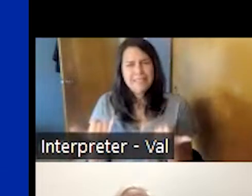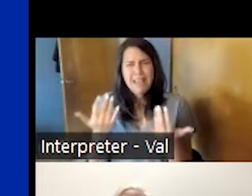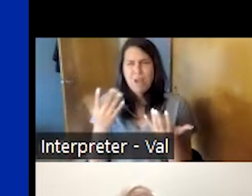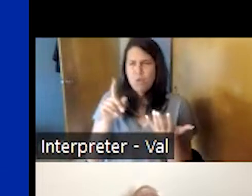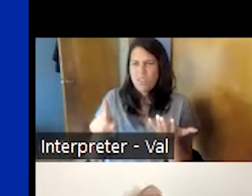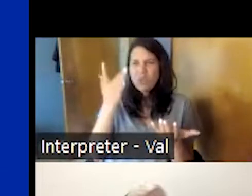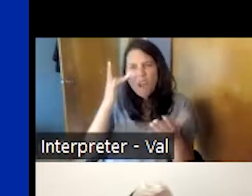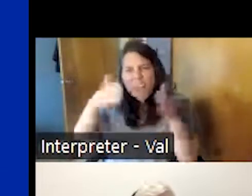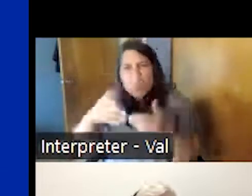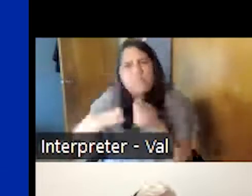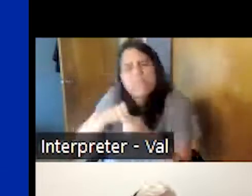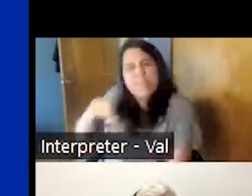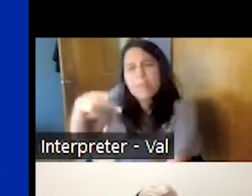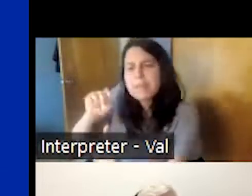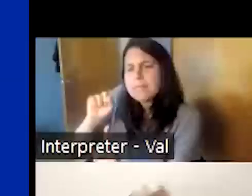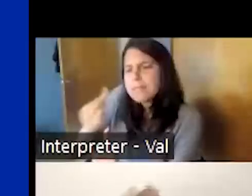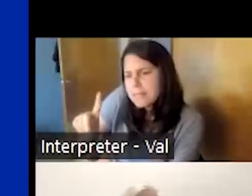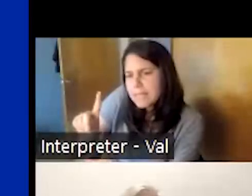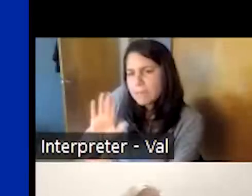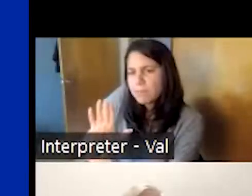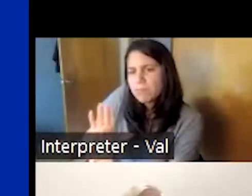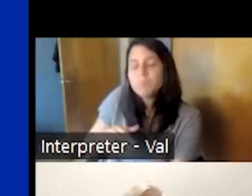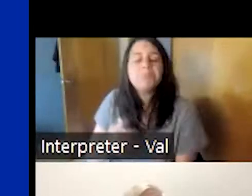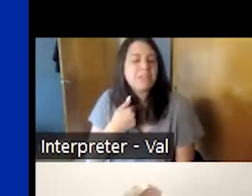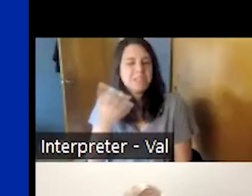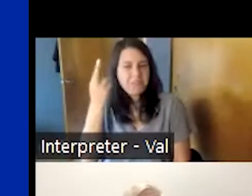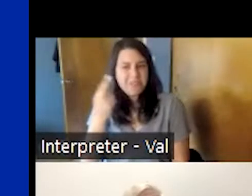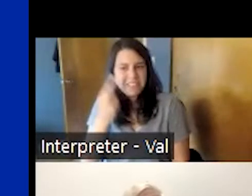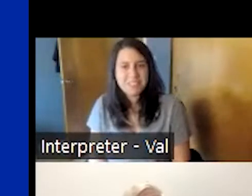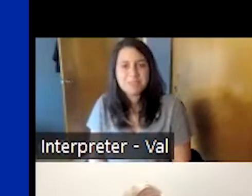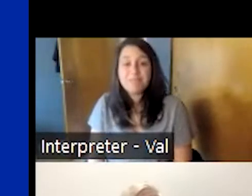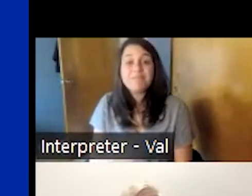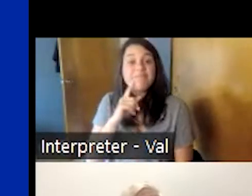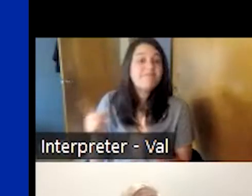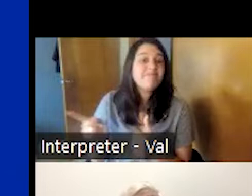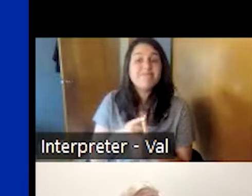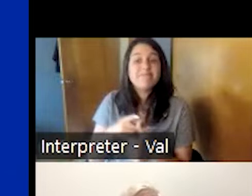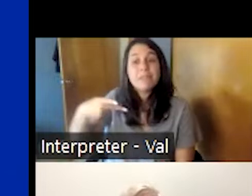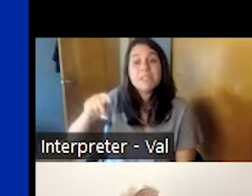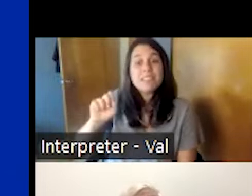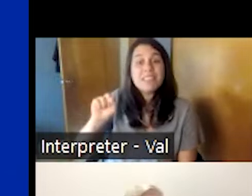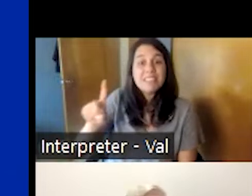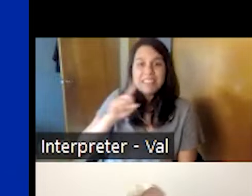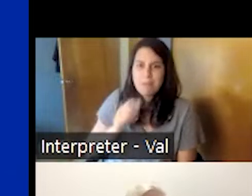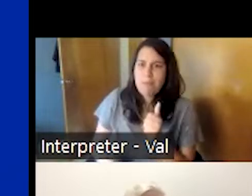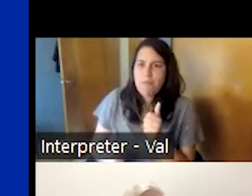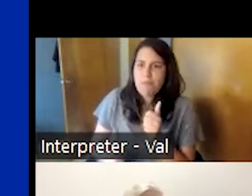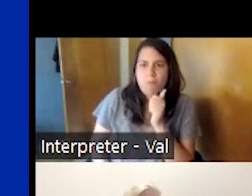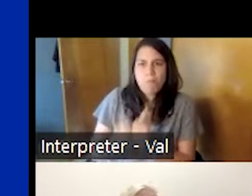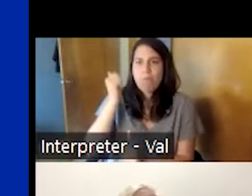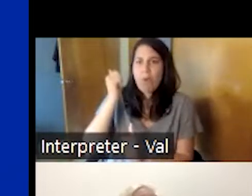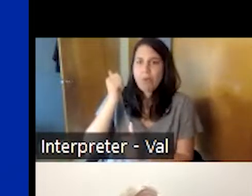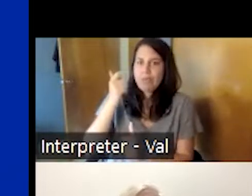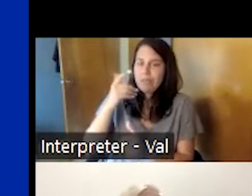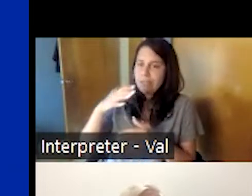on PTSD in particular? And there are several reasons. First is that PTSD is the most well-established psychiatric consequence